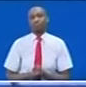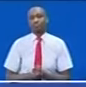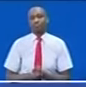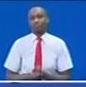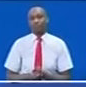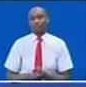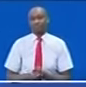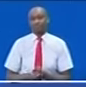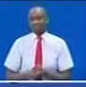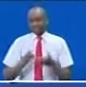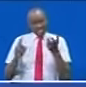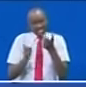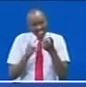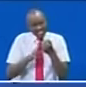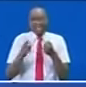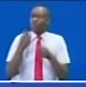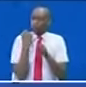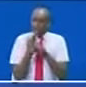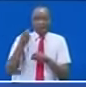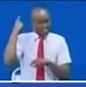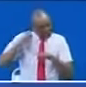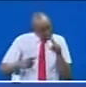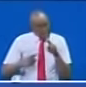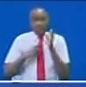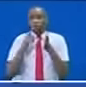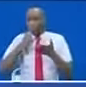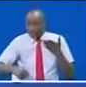The statistics as of November last year show that